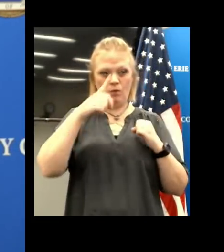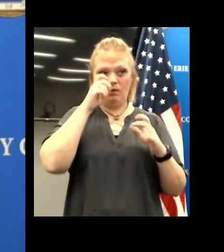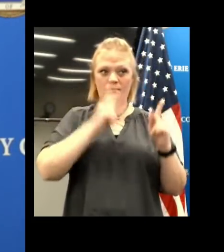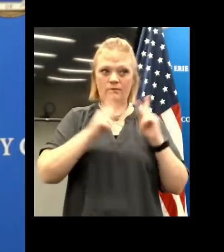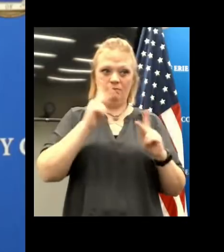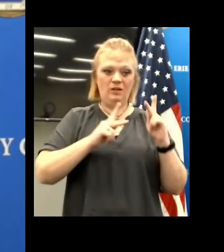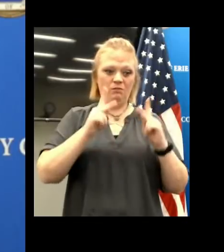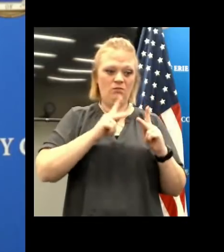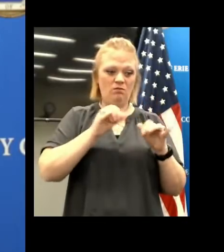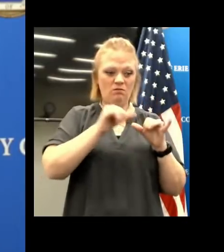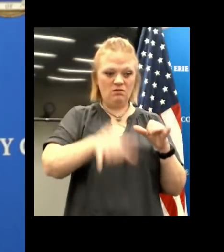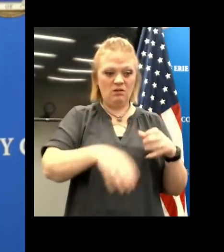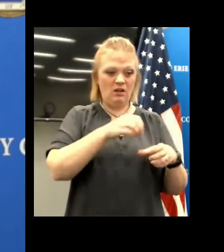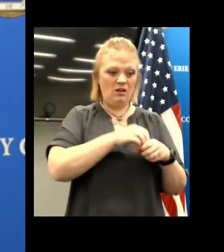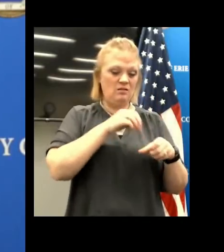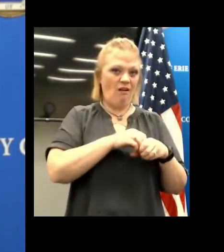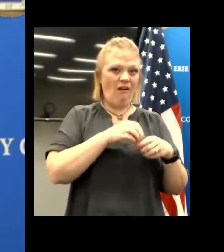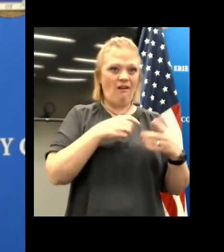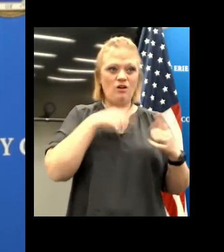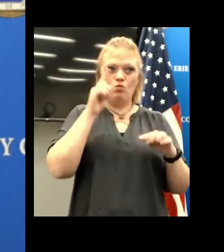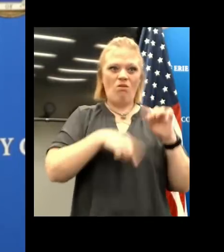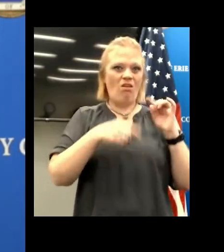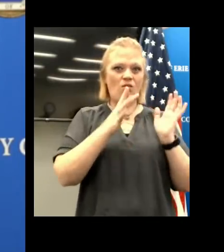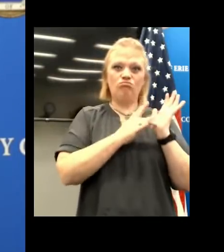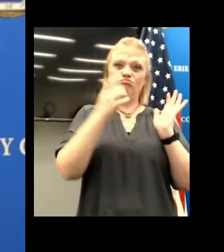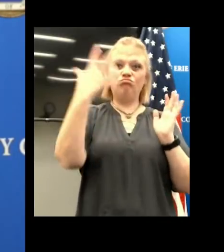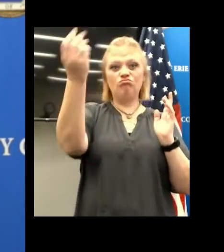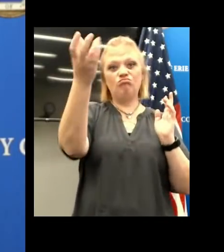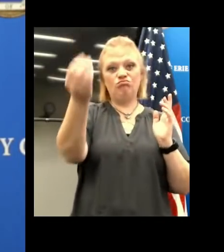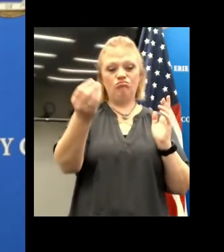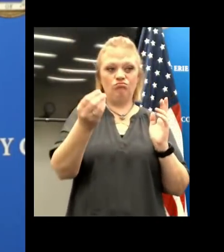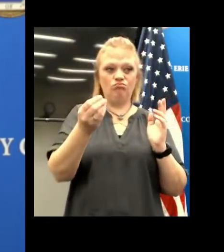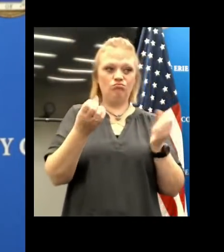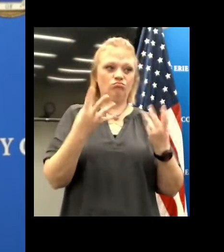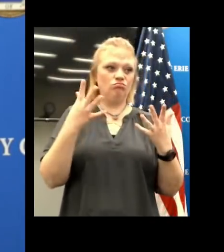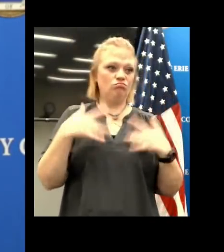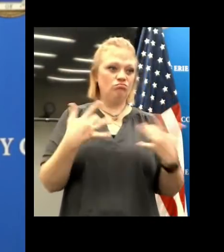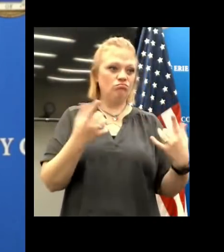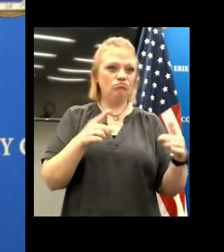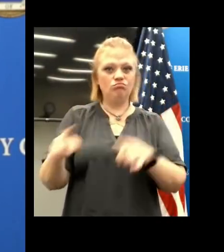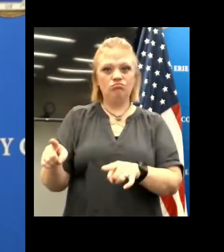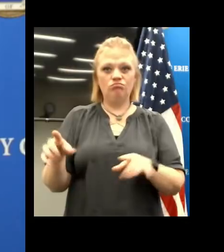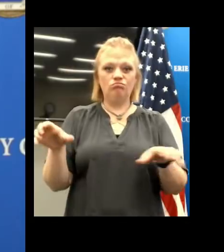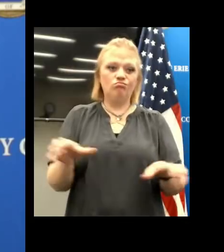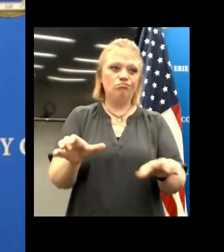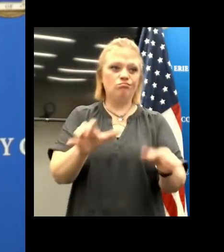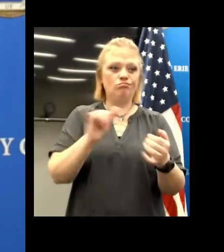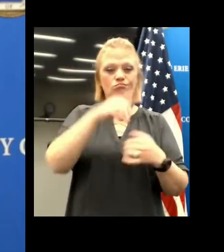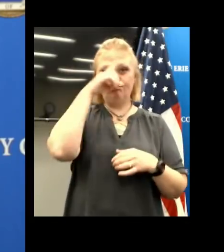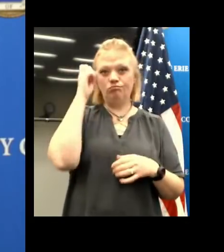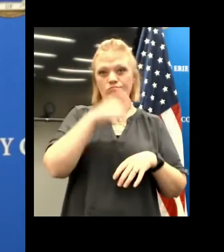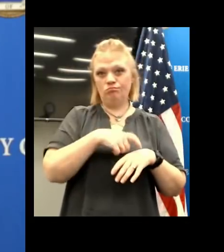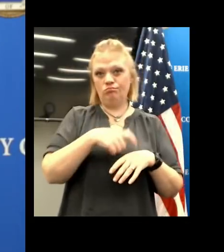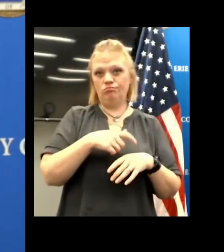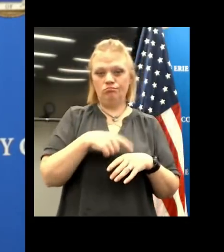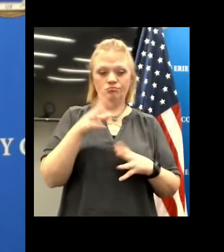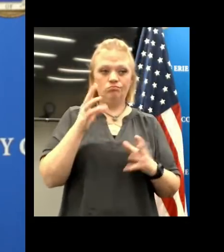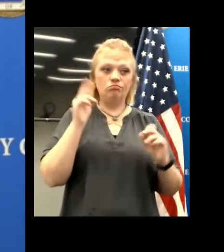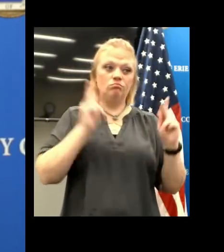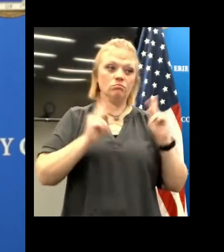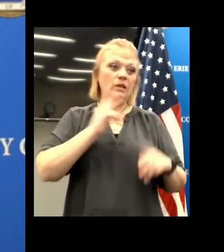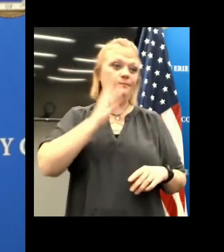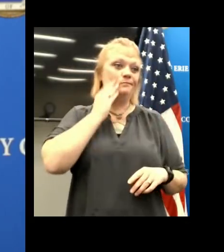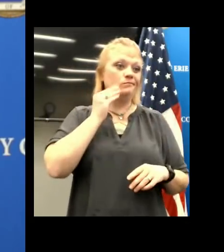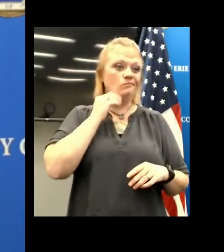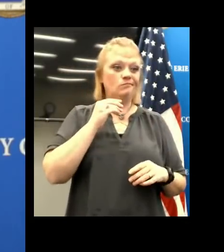indoors. We can't take advantage of outdoors as much with many of the activities that we did over the summer. People are